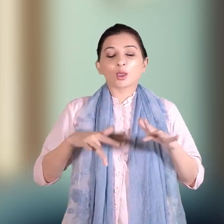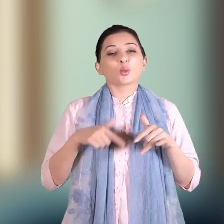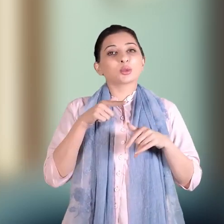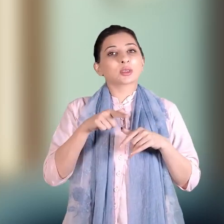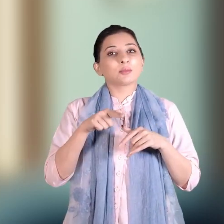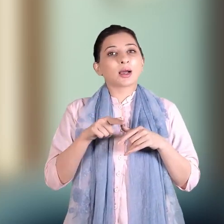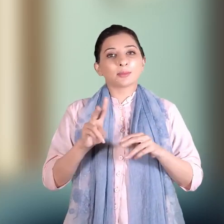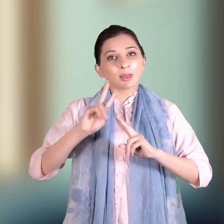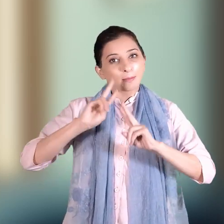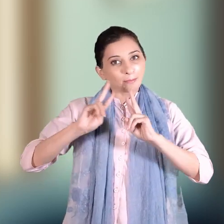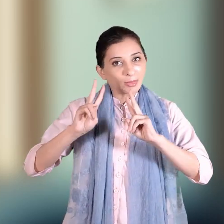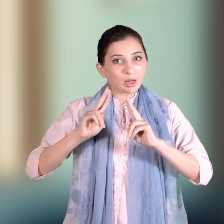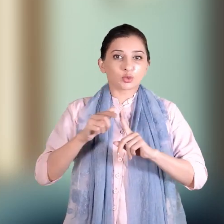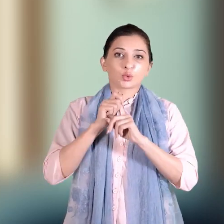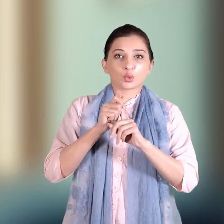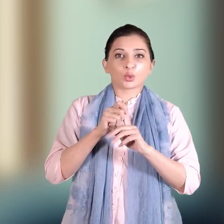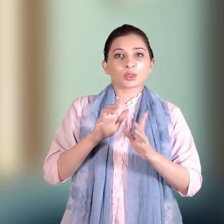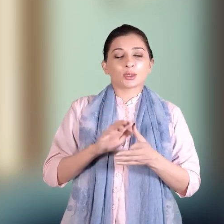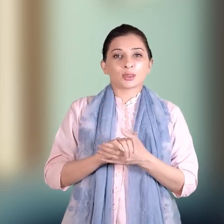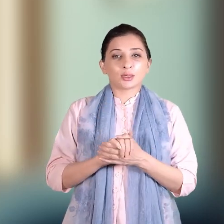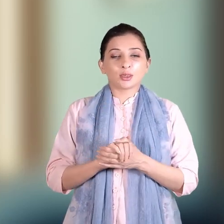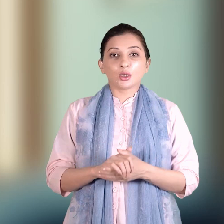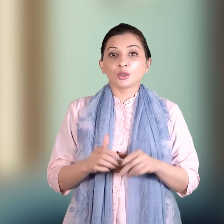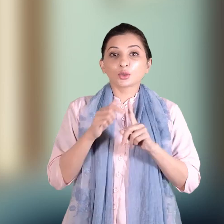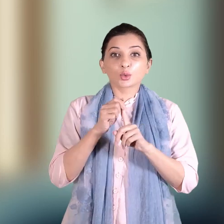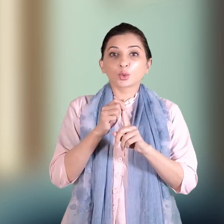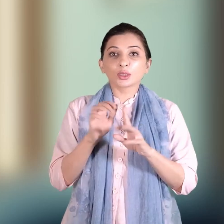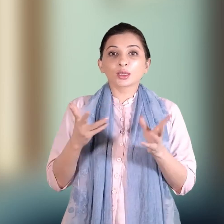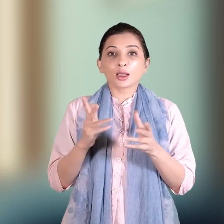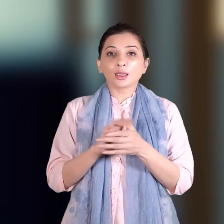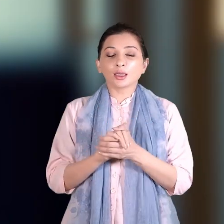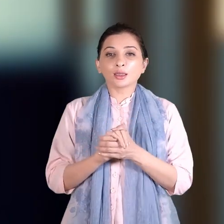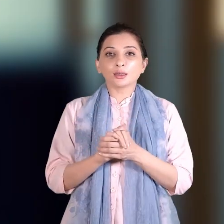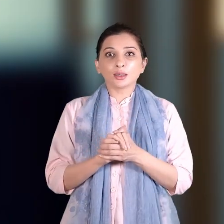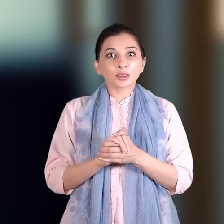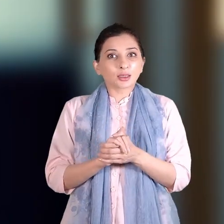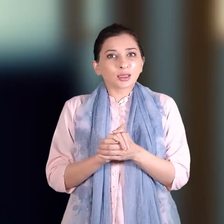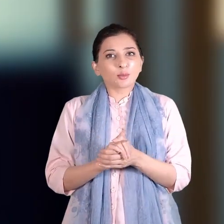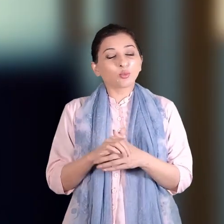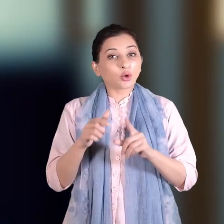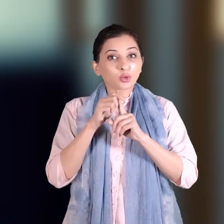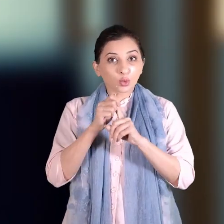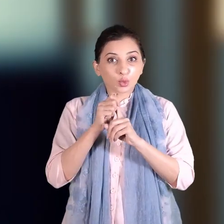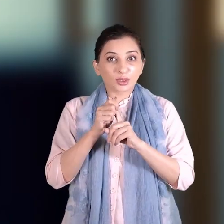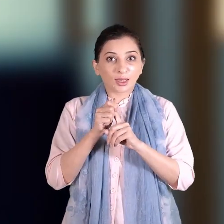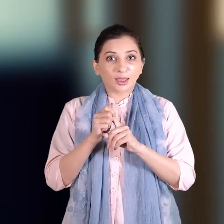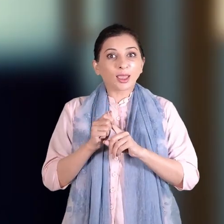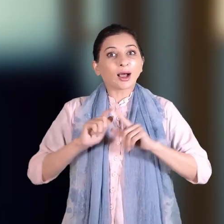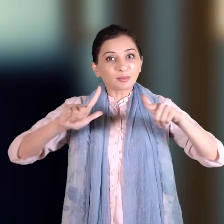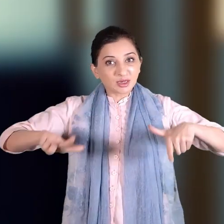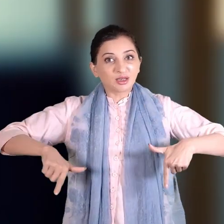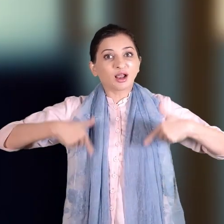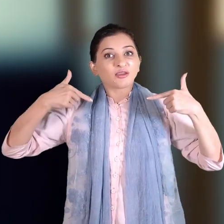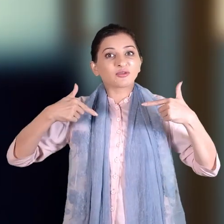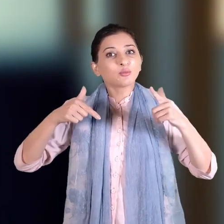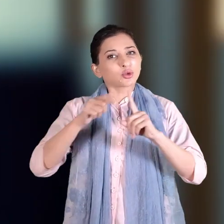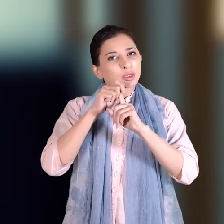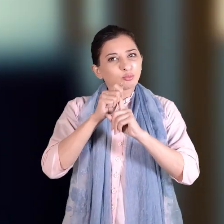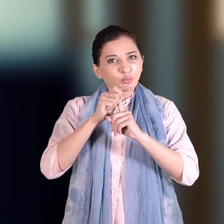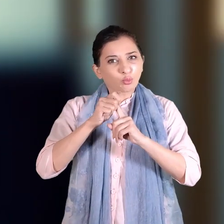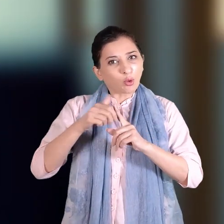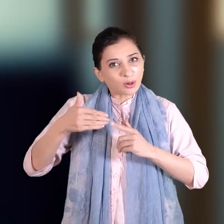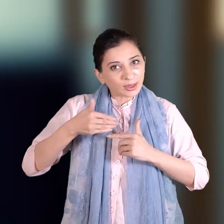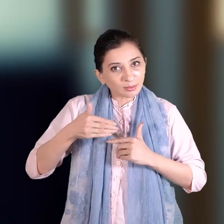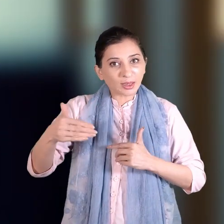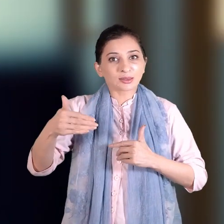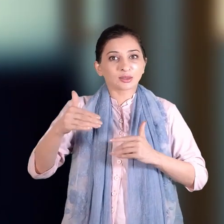that how it is one of the most important and profound transitions in your life, where women are